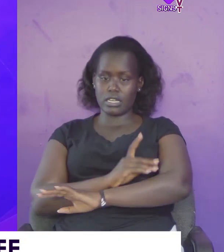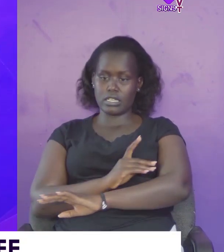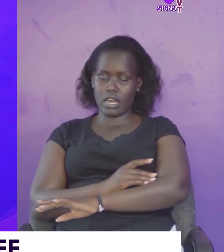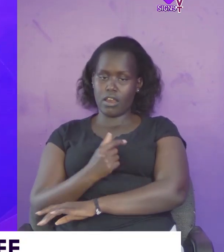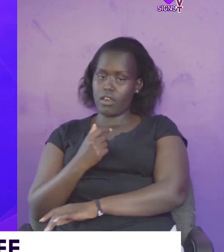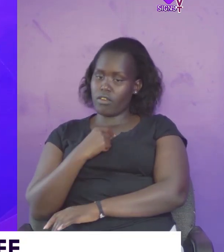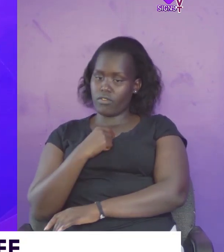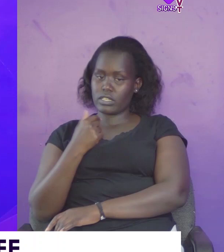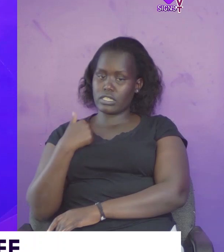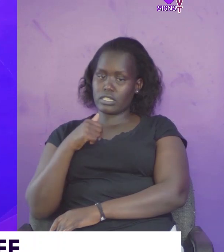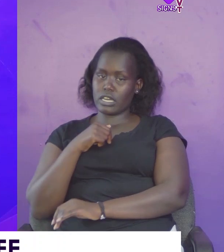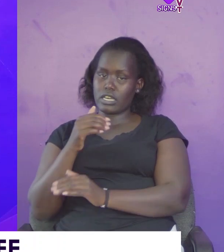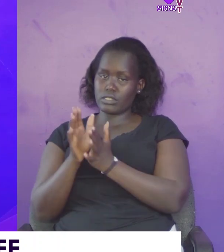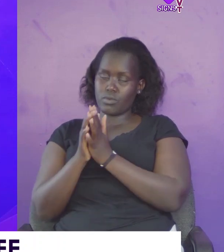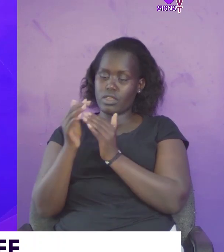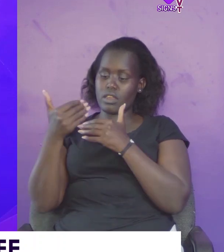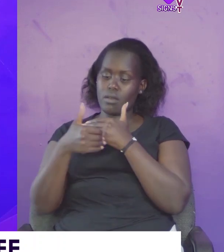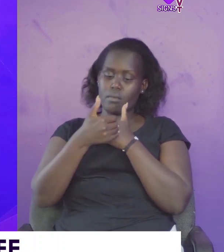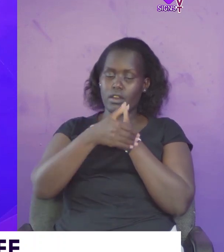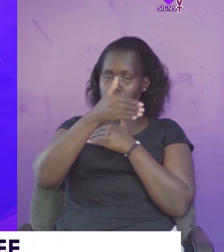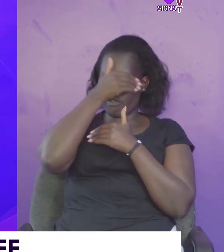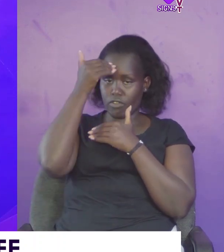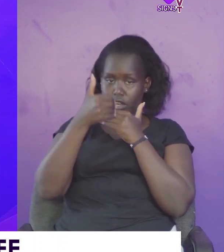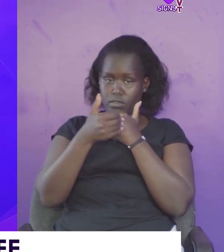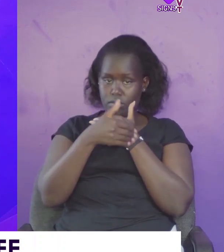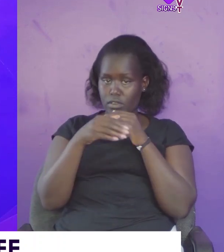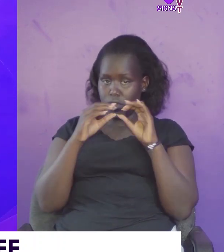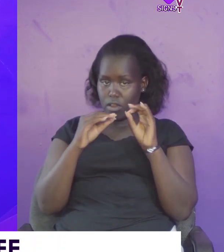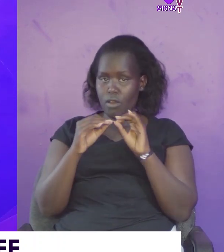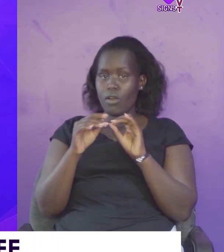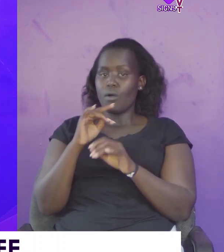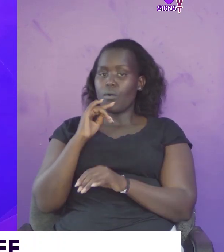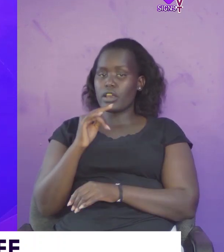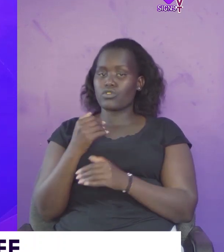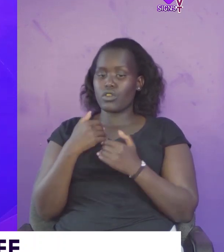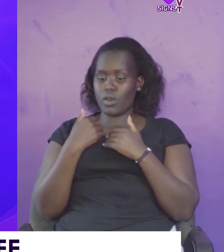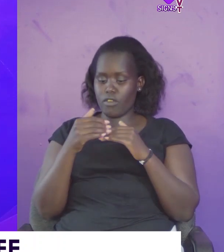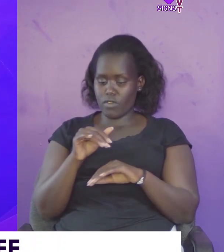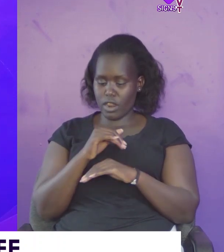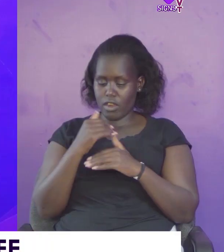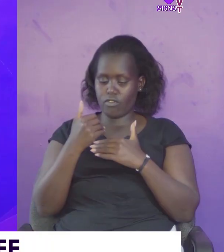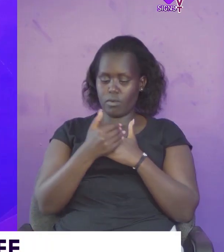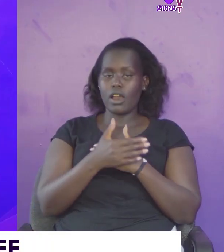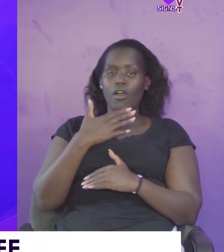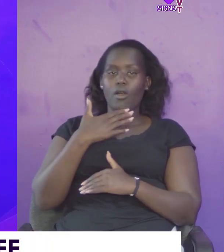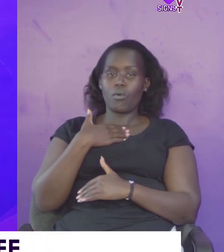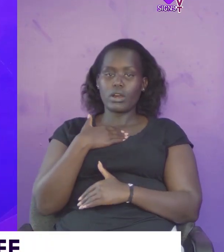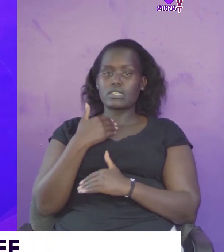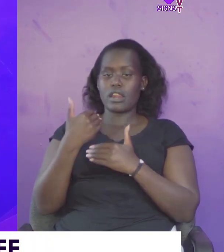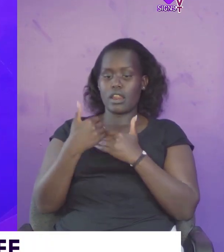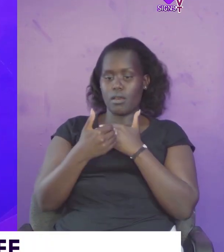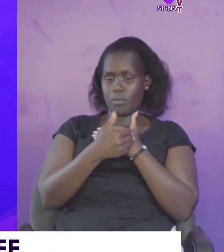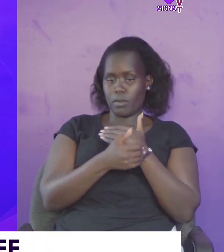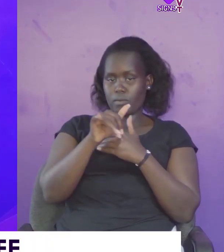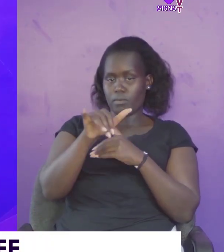said, usisahau mkate. Do you know we made sure we have enough bread for them? Really? They just wanted bread. Yeah. And that